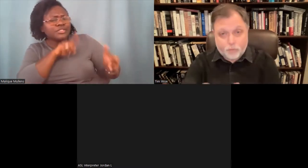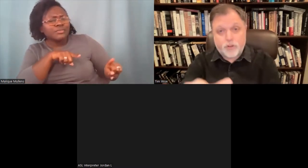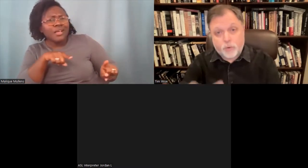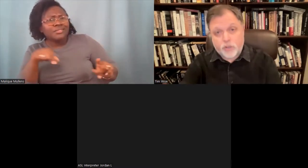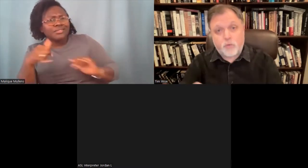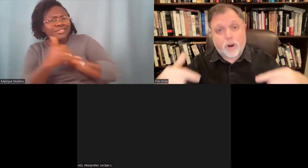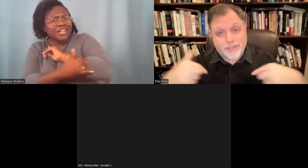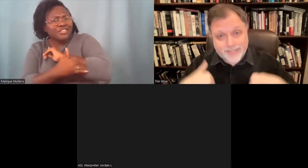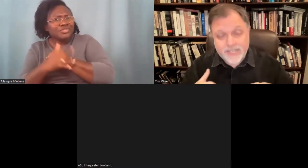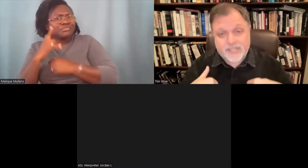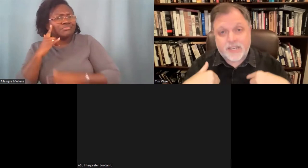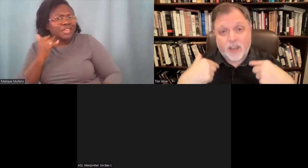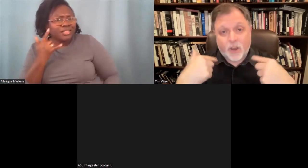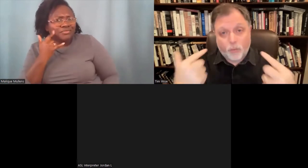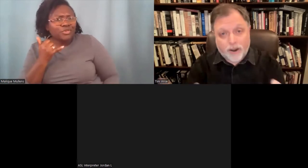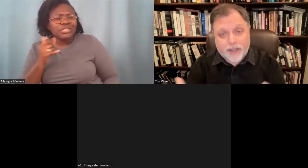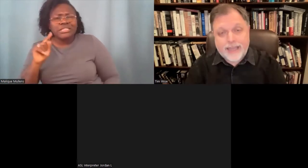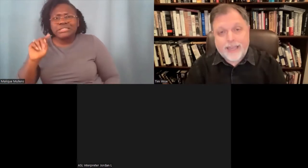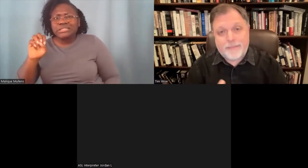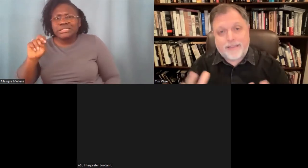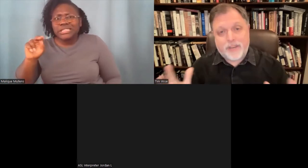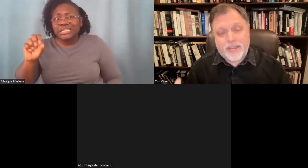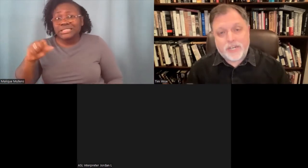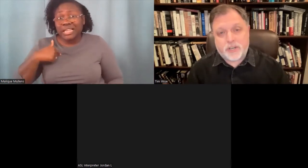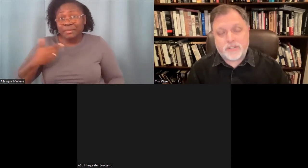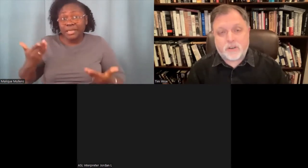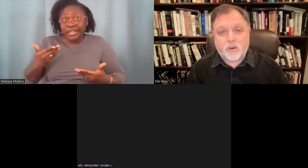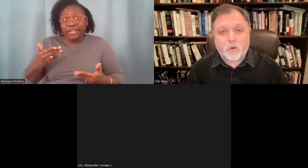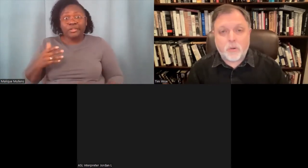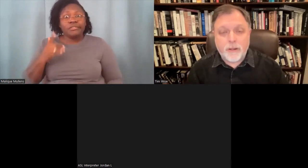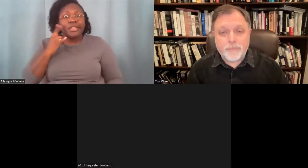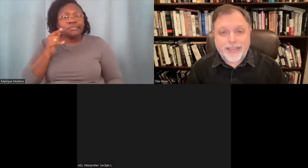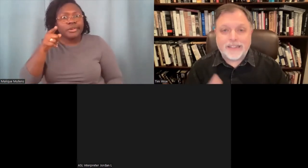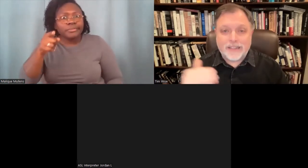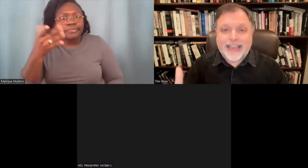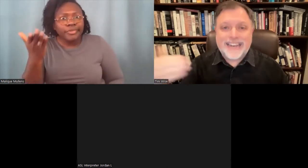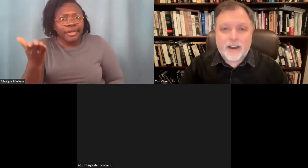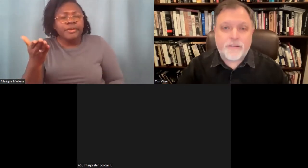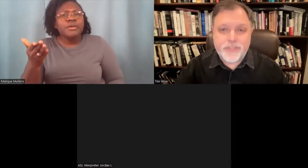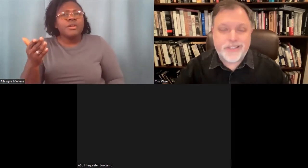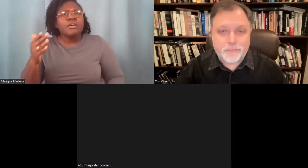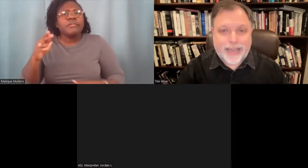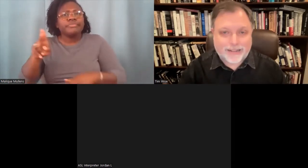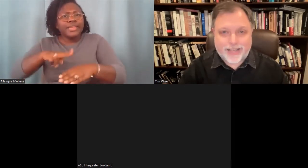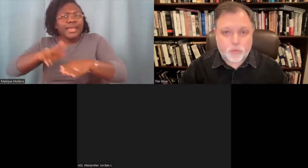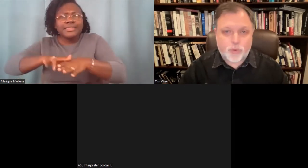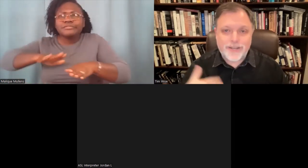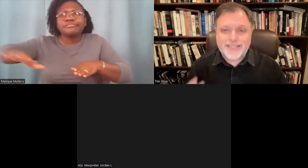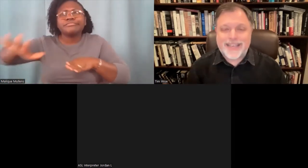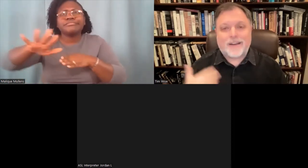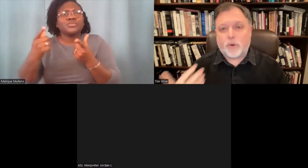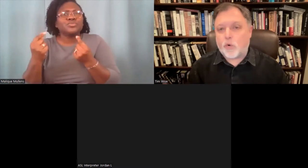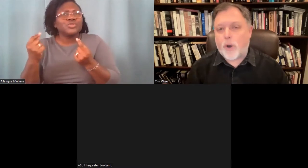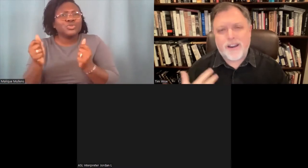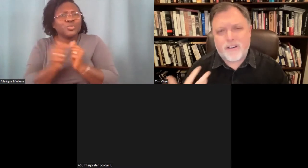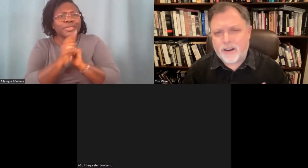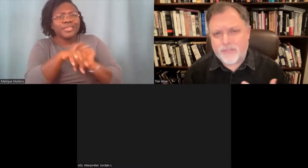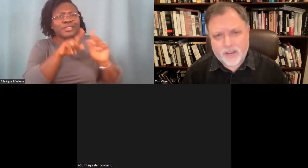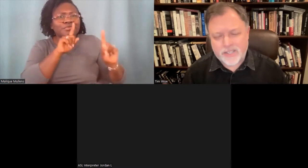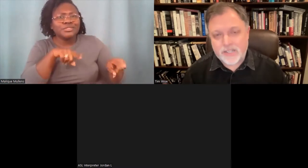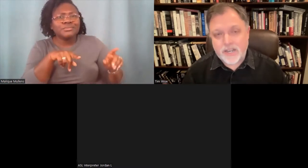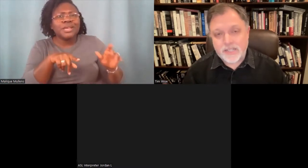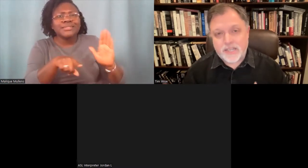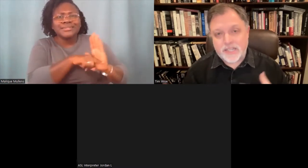of California, where you are, Tennessee, where I am, and the nation as a whole, in light of this backlash? What does that require